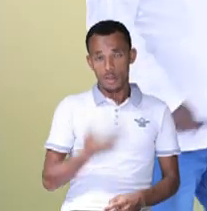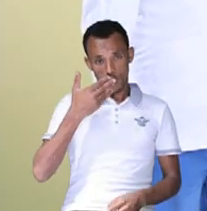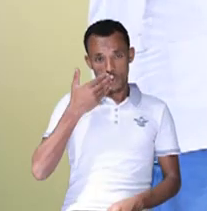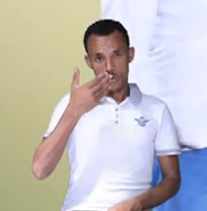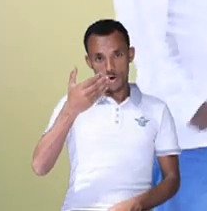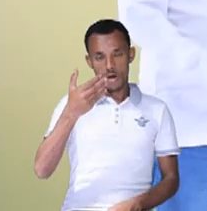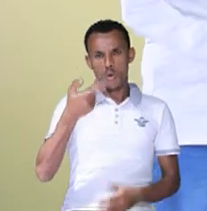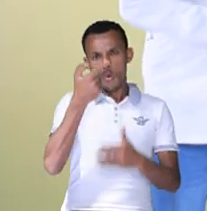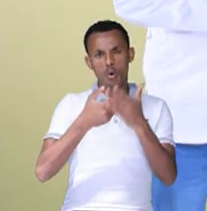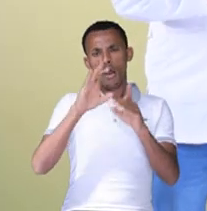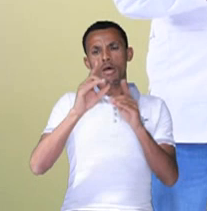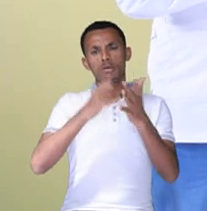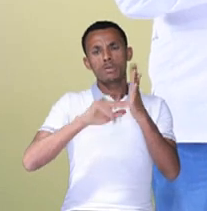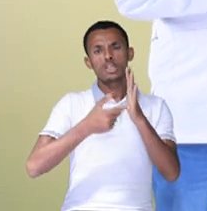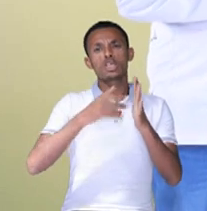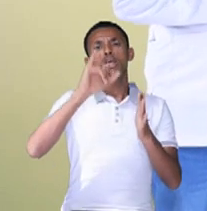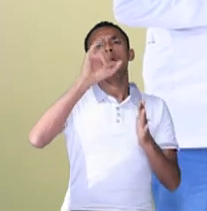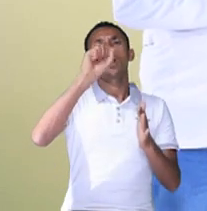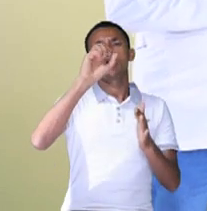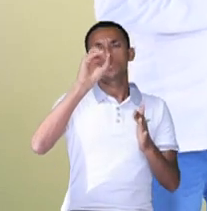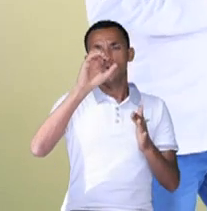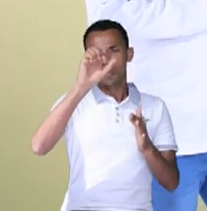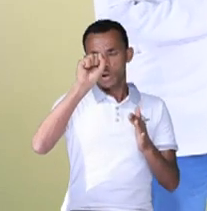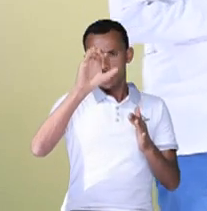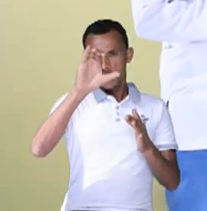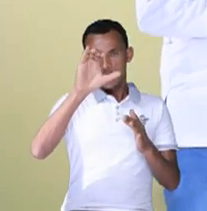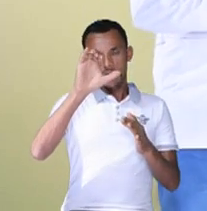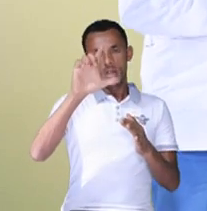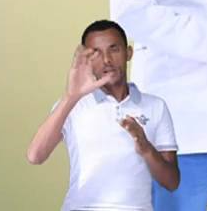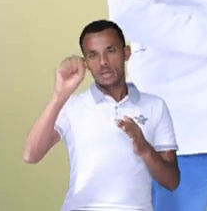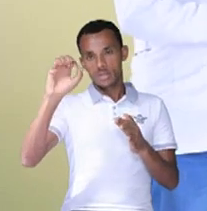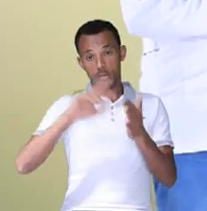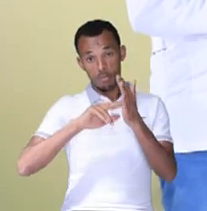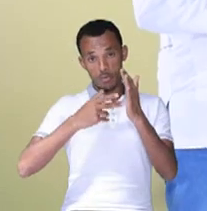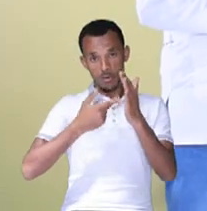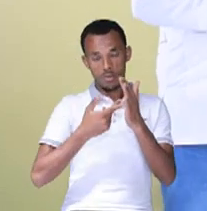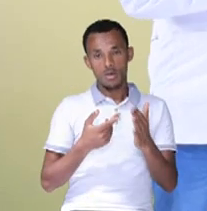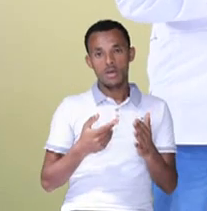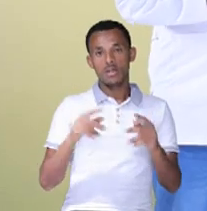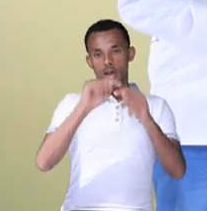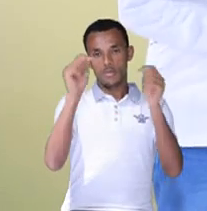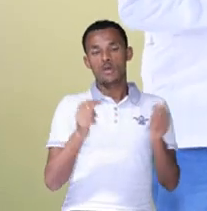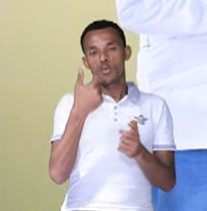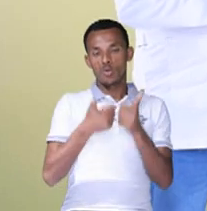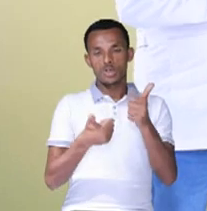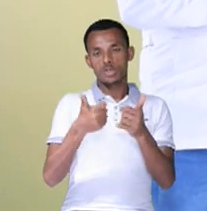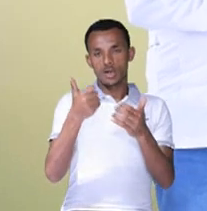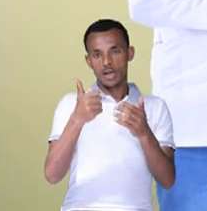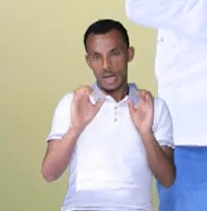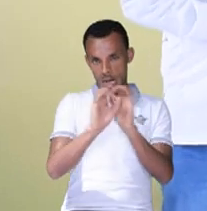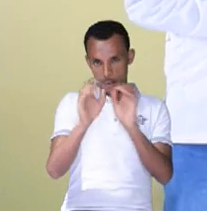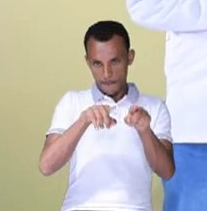Good. What does it mean, an isosceles trapezium? An isosceles trapezium is a trapezium in which a